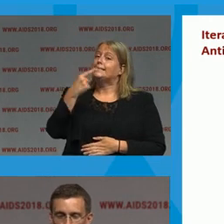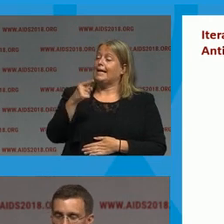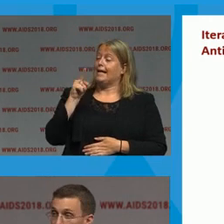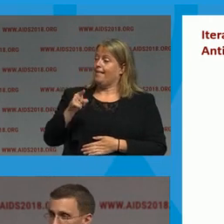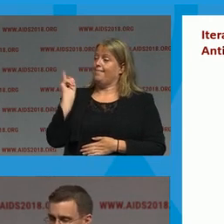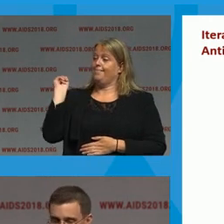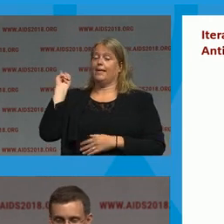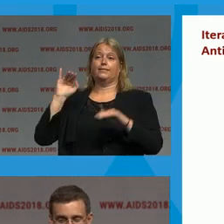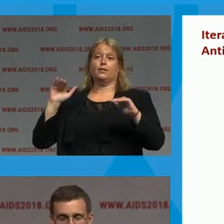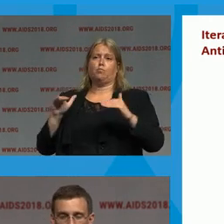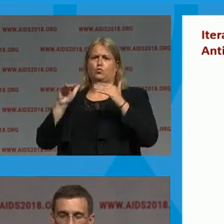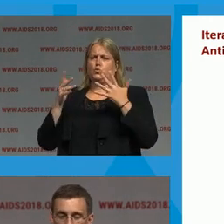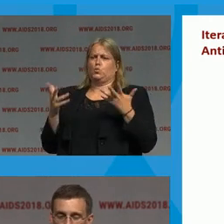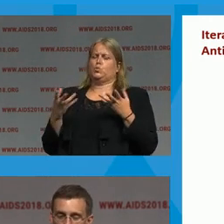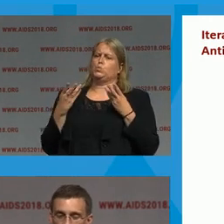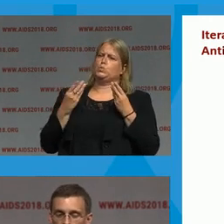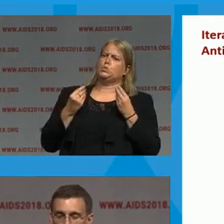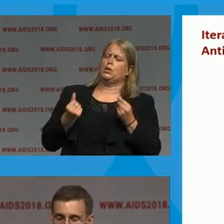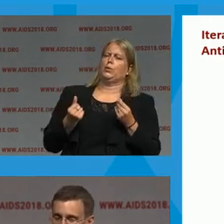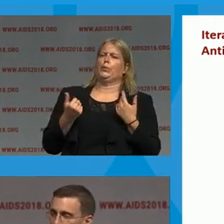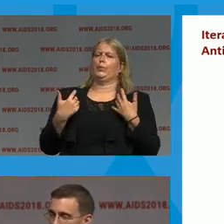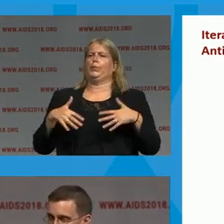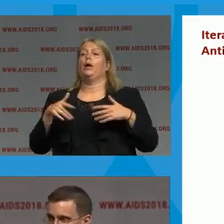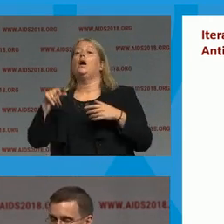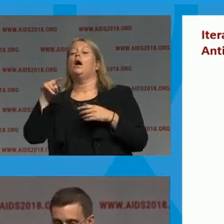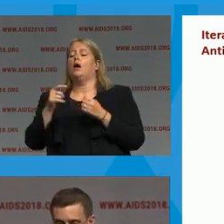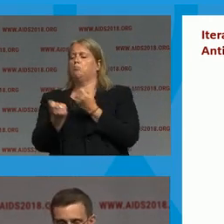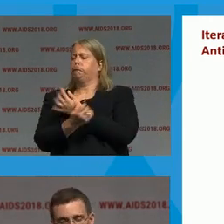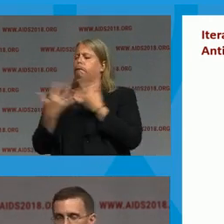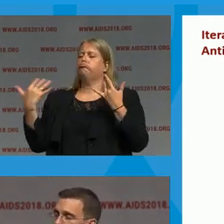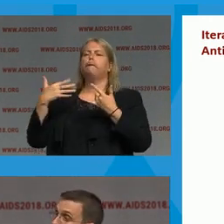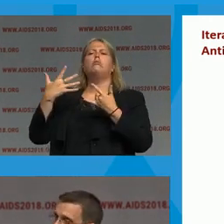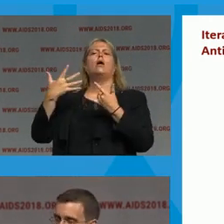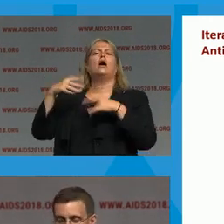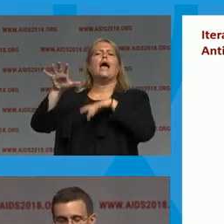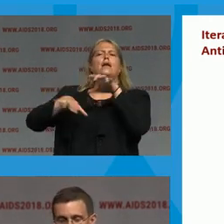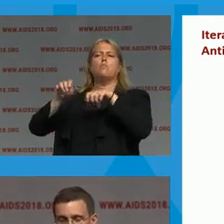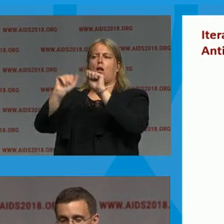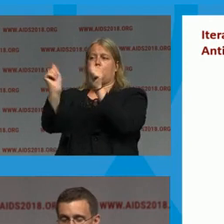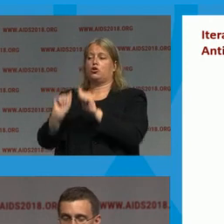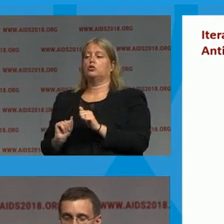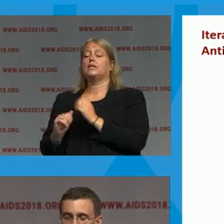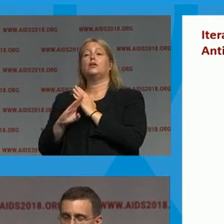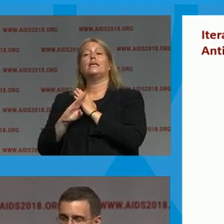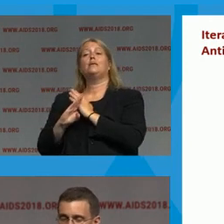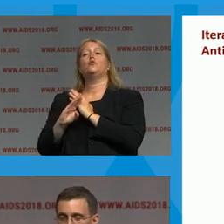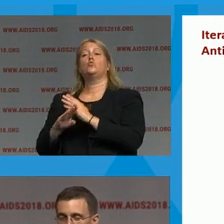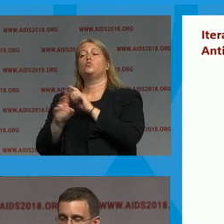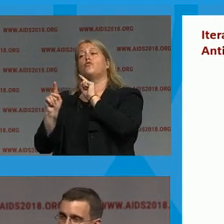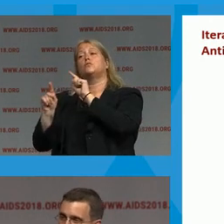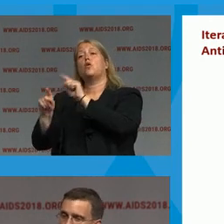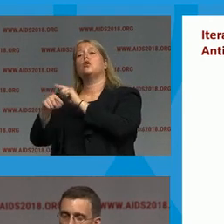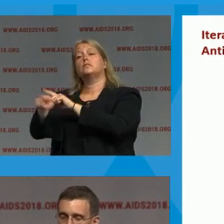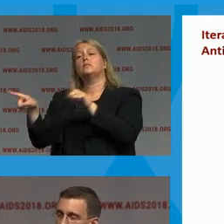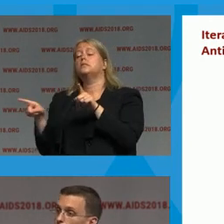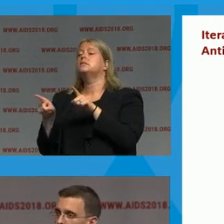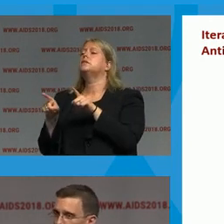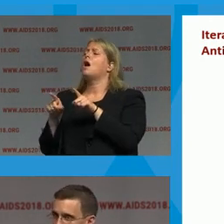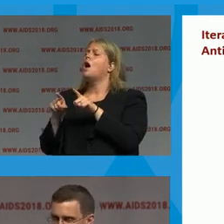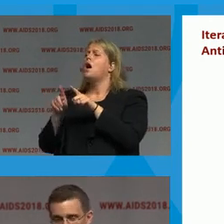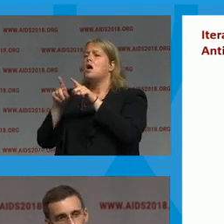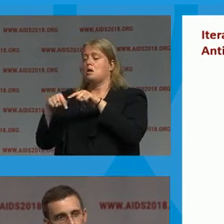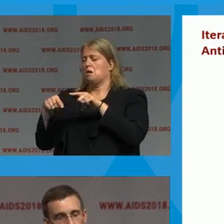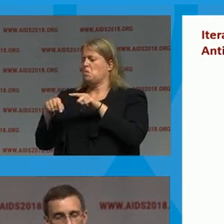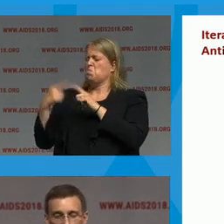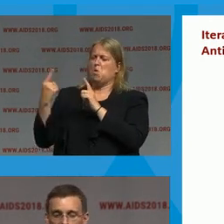is really sophisticated. It uses a number of different animal models, and the immune responses that are elicited are studied using really the most